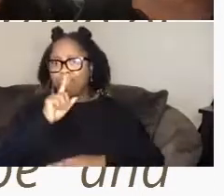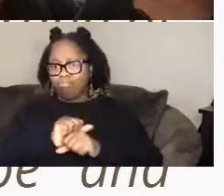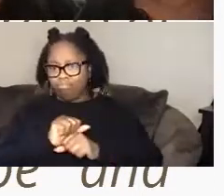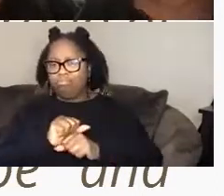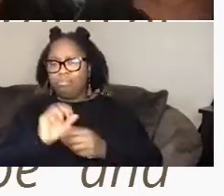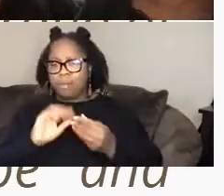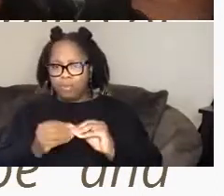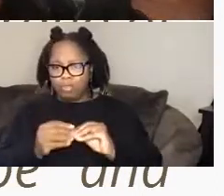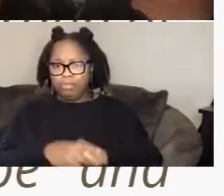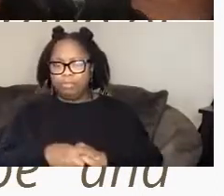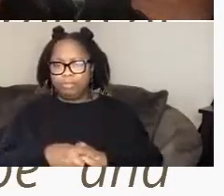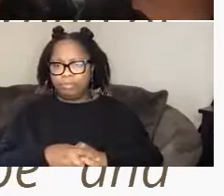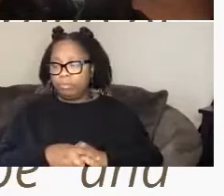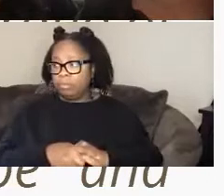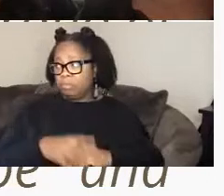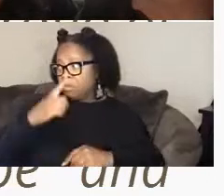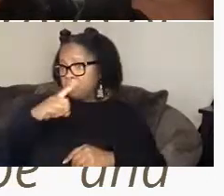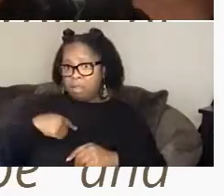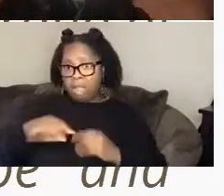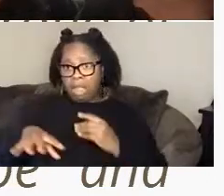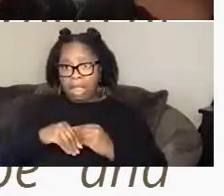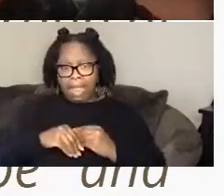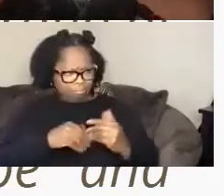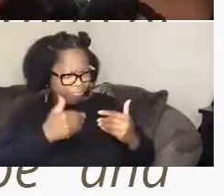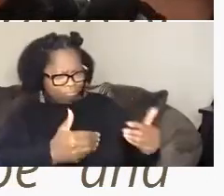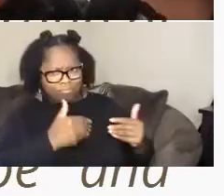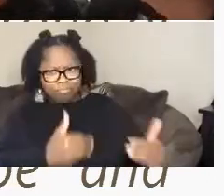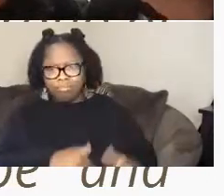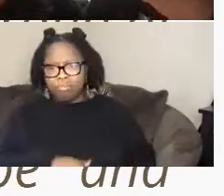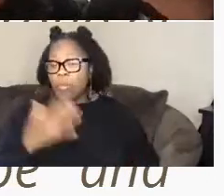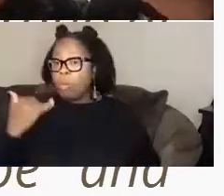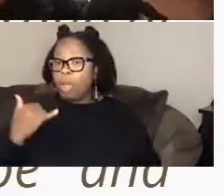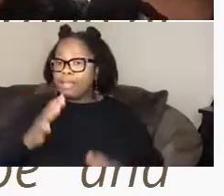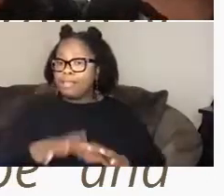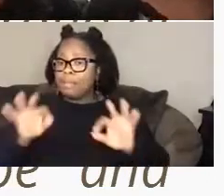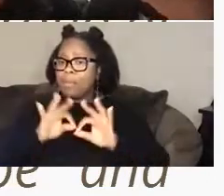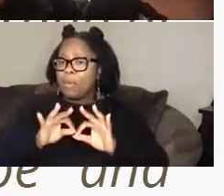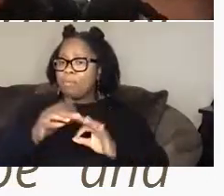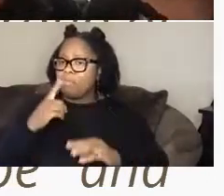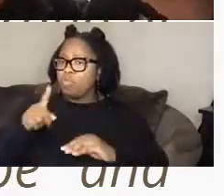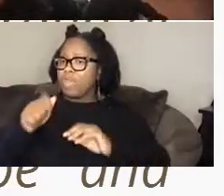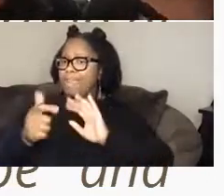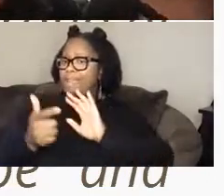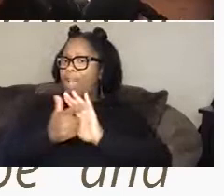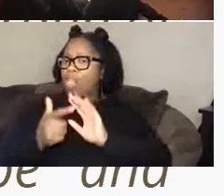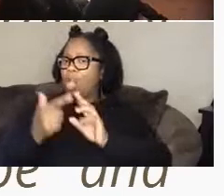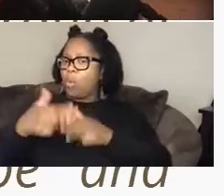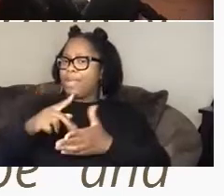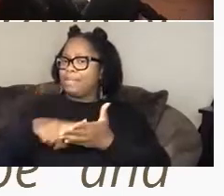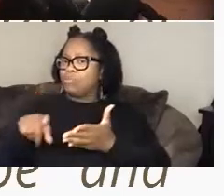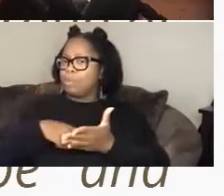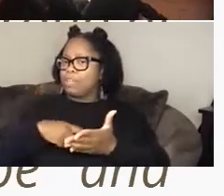can Yes, add, please. The reason this is so important is because you could outlaw weight discrimination and then have someone say,